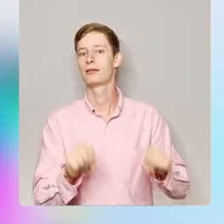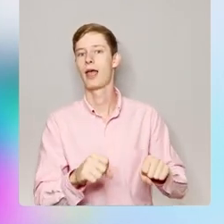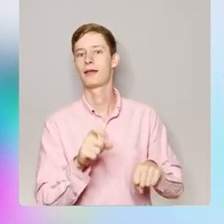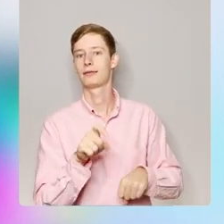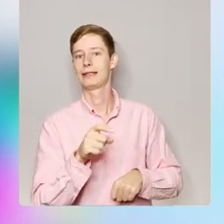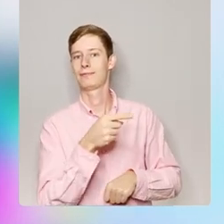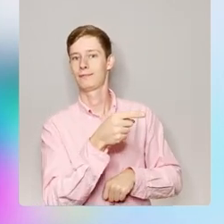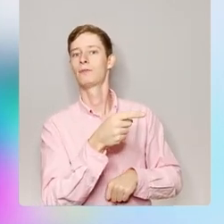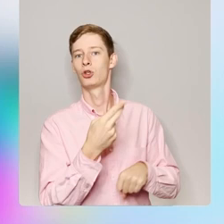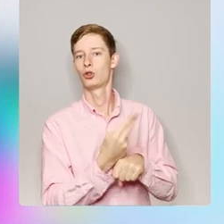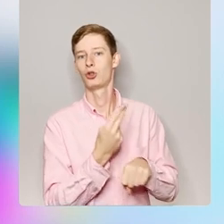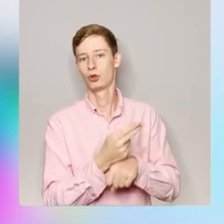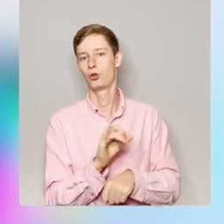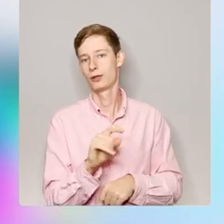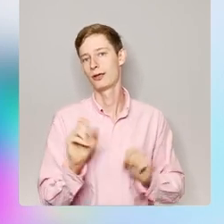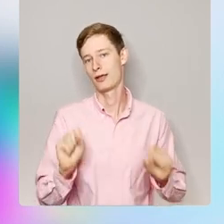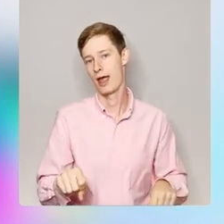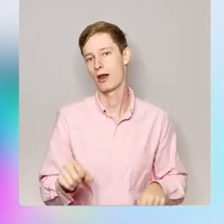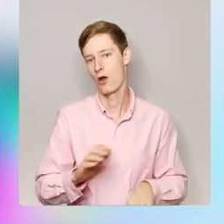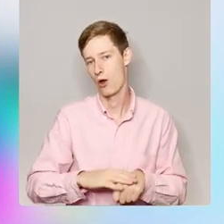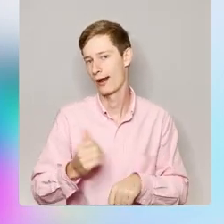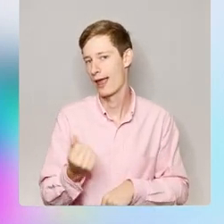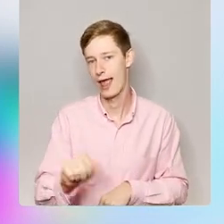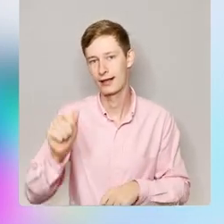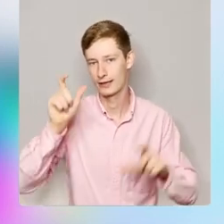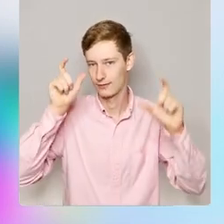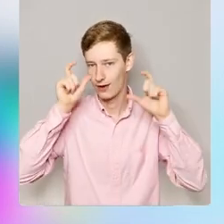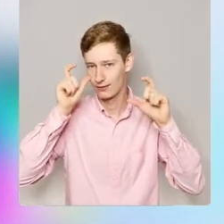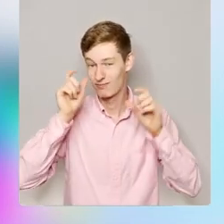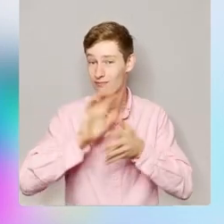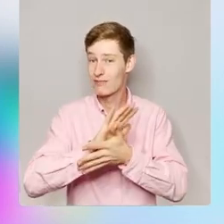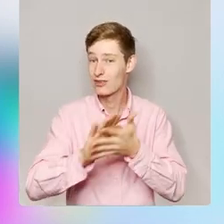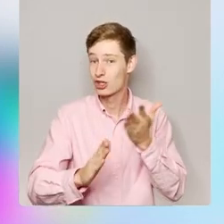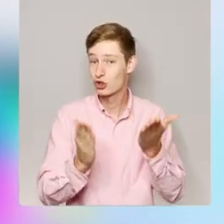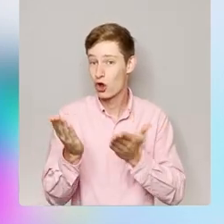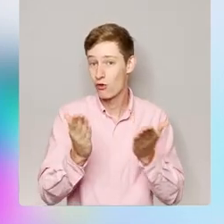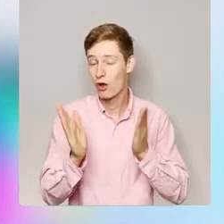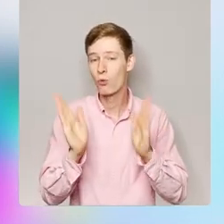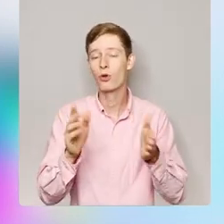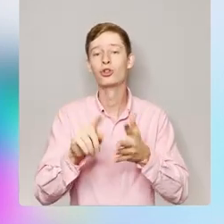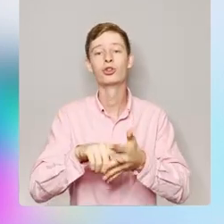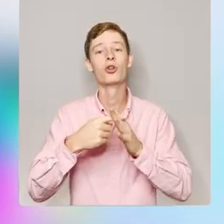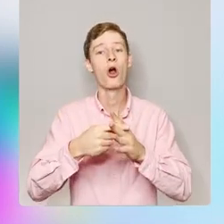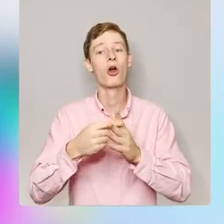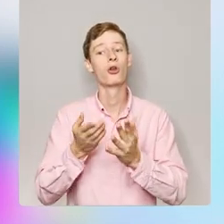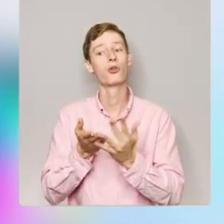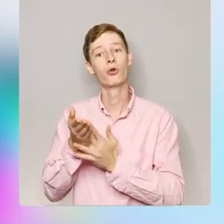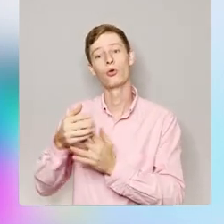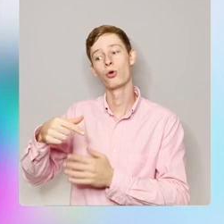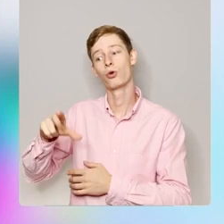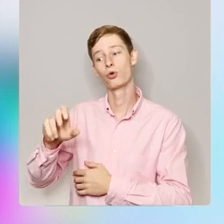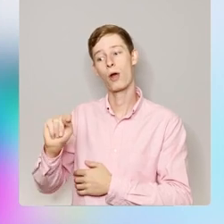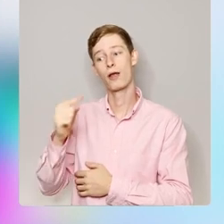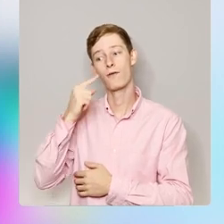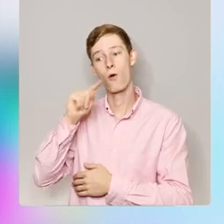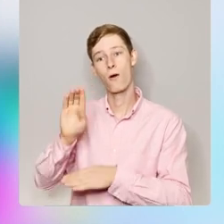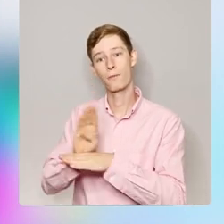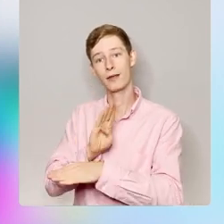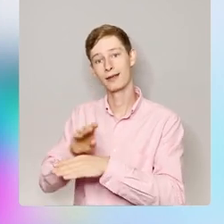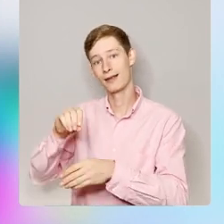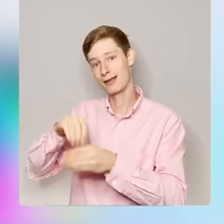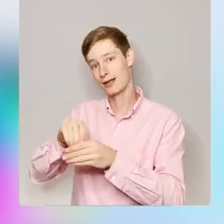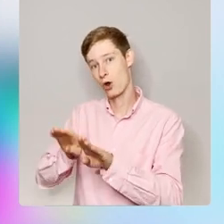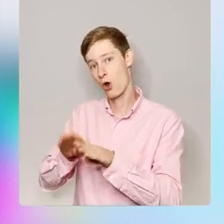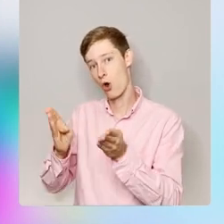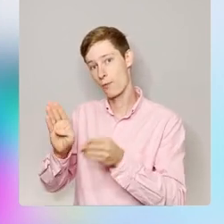in building their virtual experiences. These services will begin rolling out via Quest for Business in open